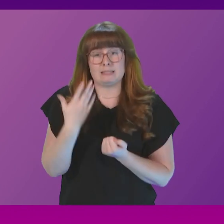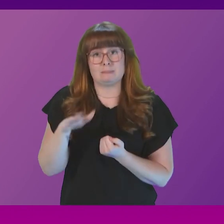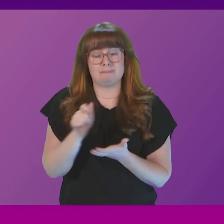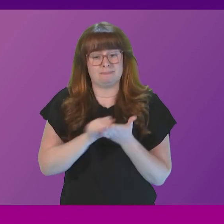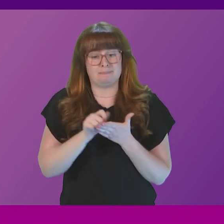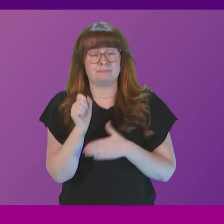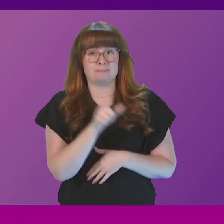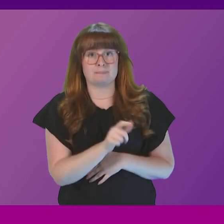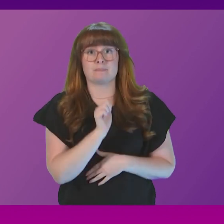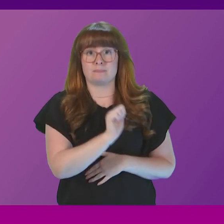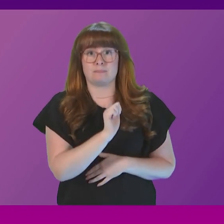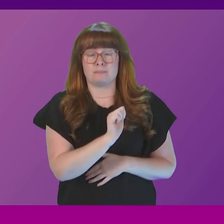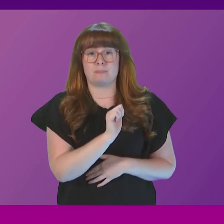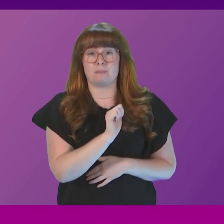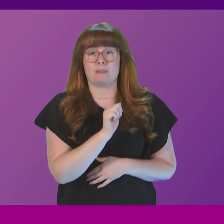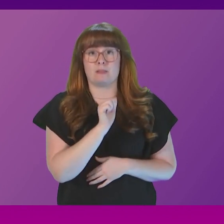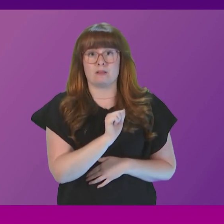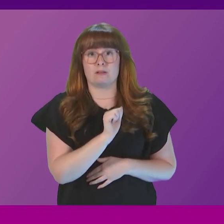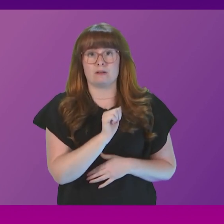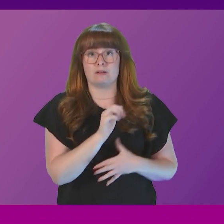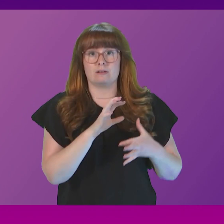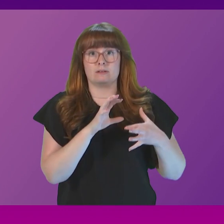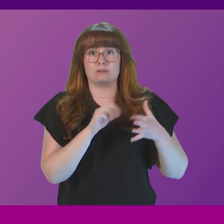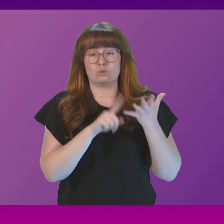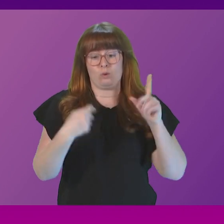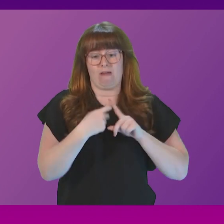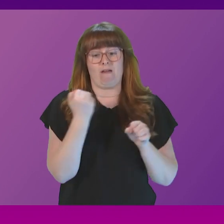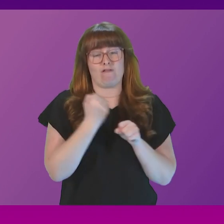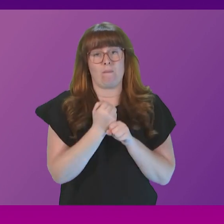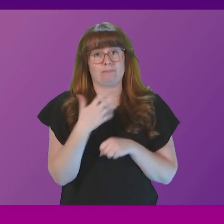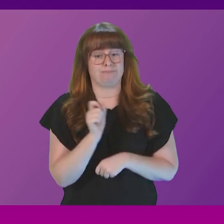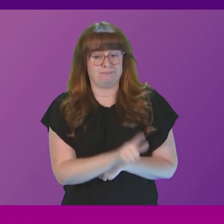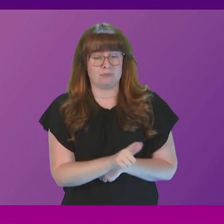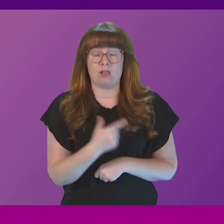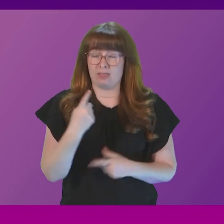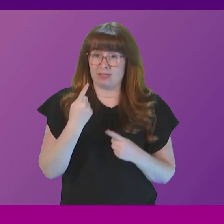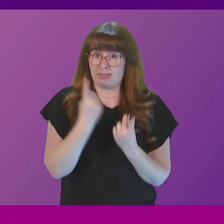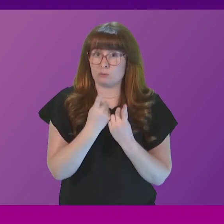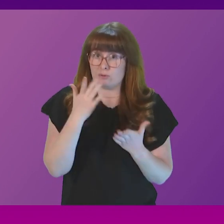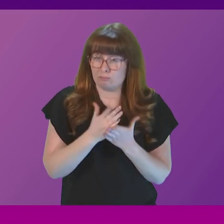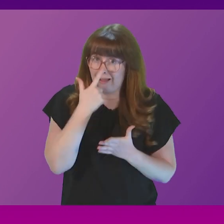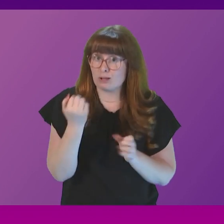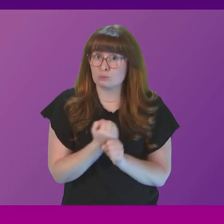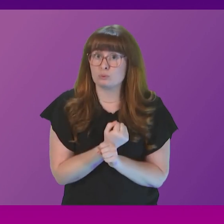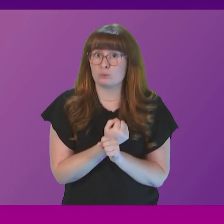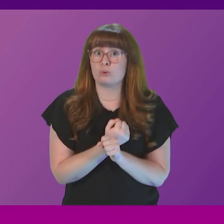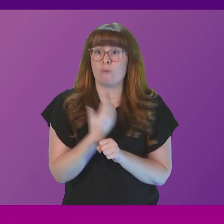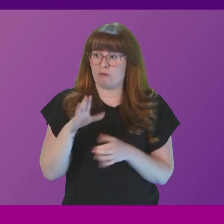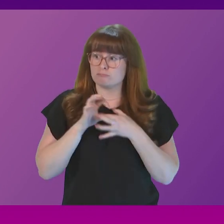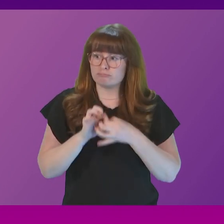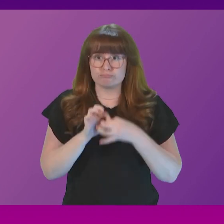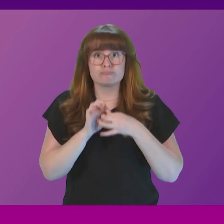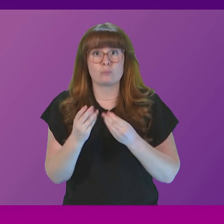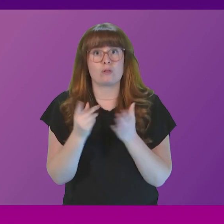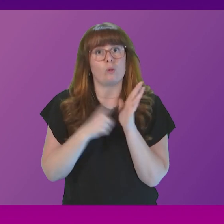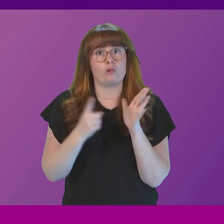Secretary, her counterpart, in relation to the legal routes as well. So there's things that we can absolutely do, and we've had some regular engagement with particularly